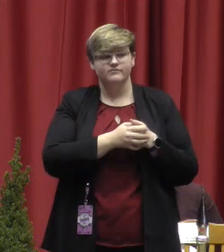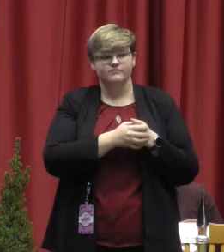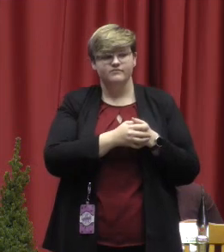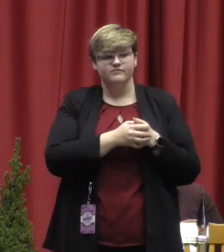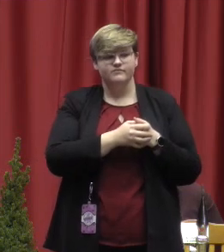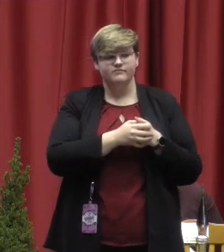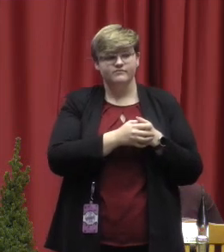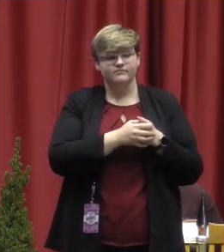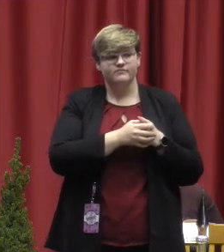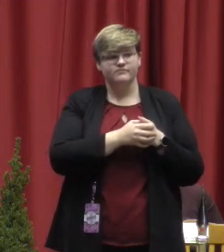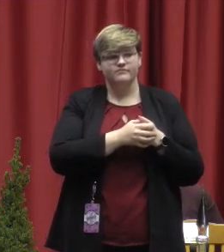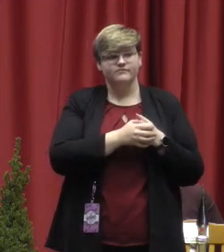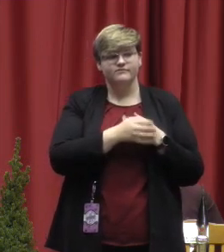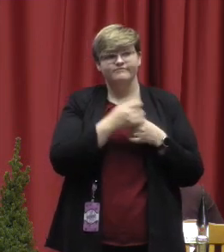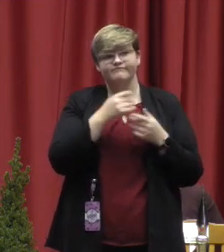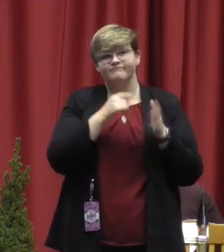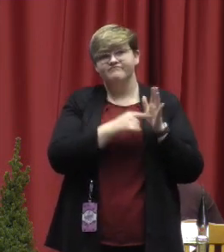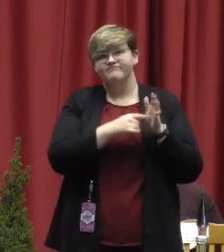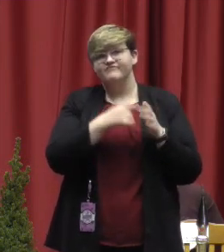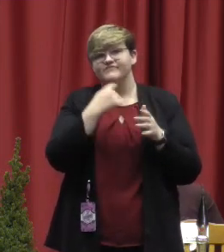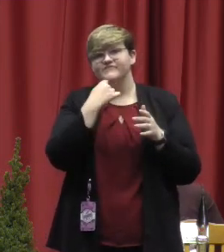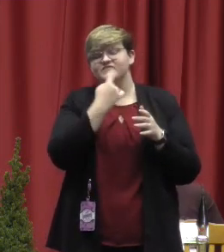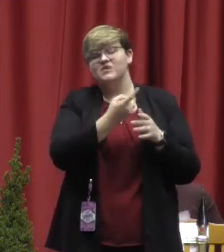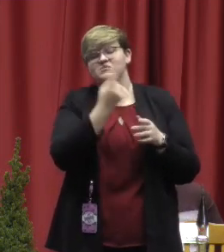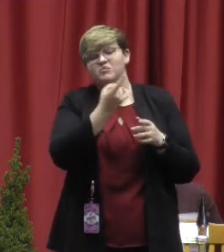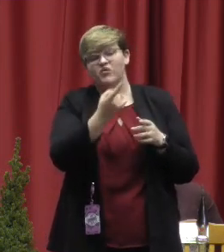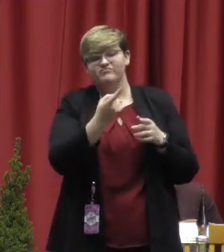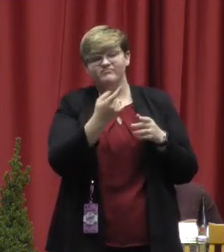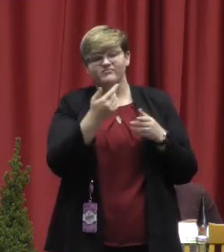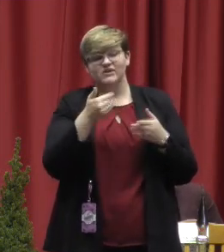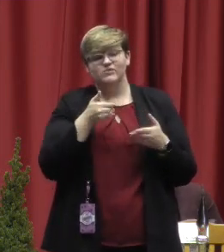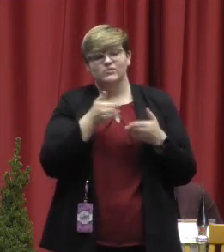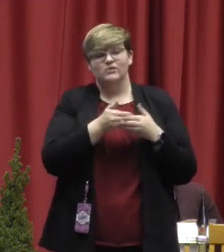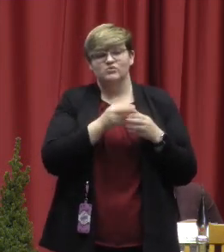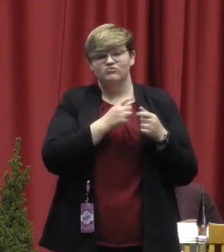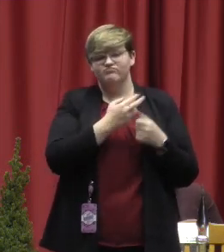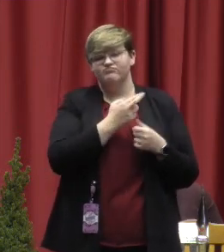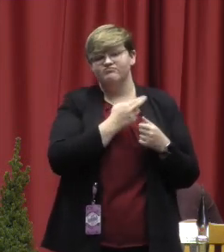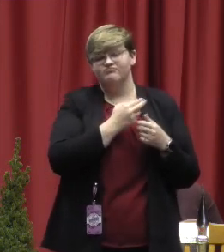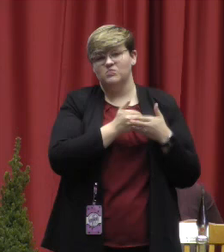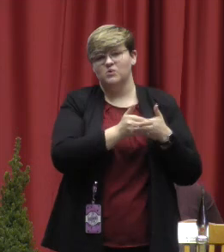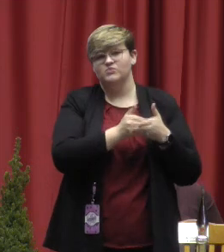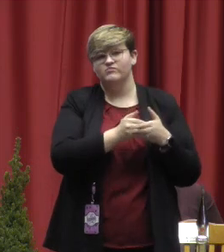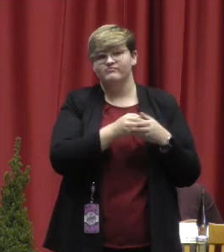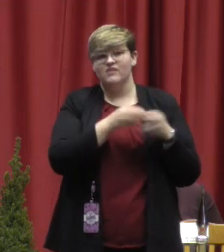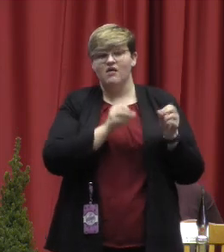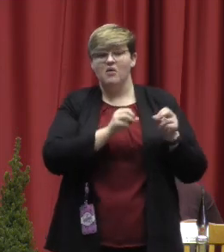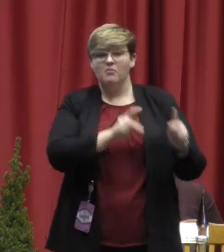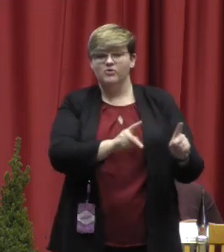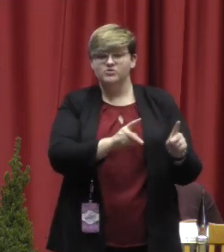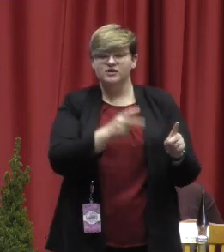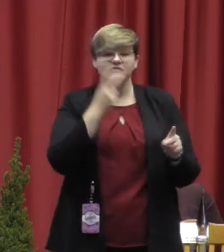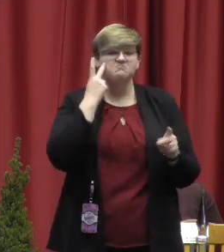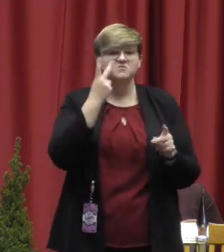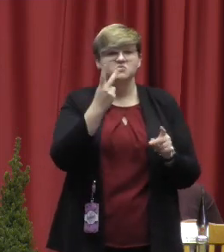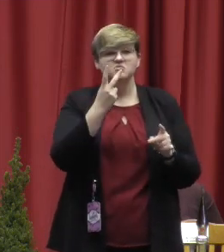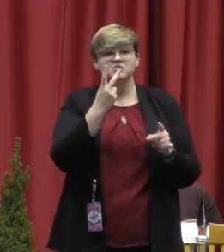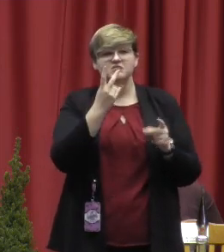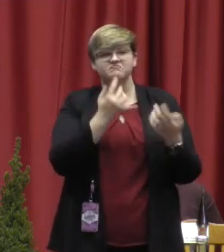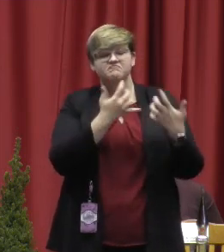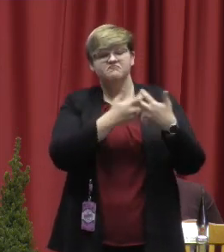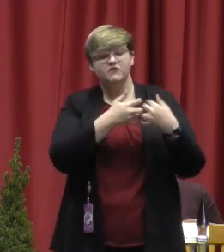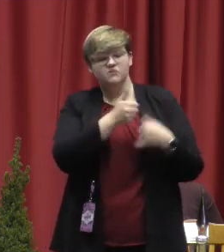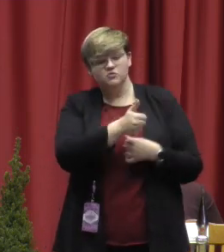Say you're telling someone that you're close to, that you vent to, an opportunity that you see fit for